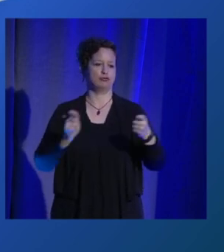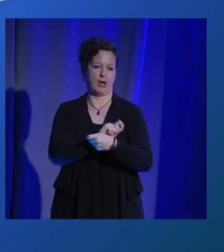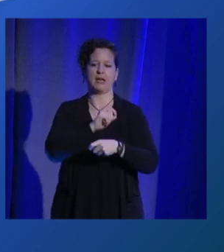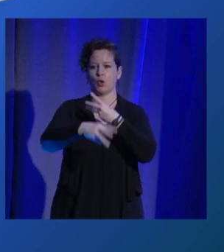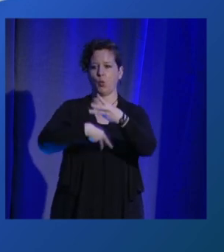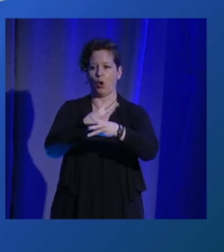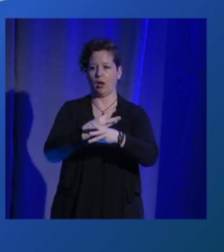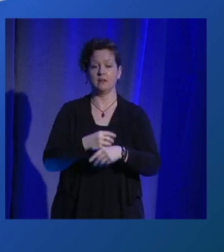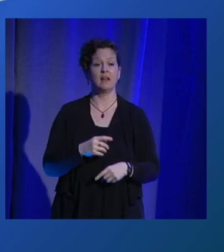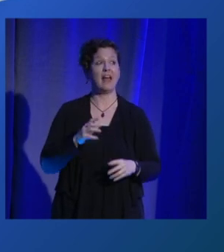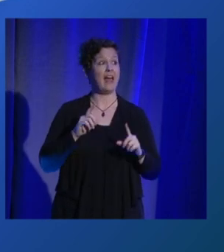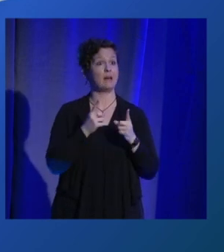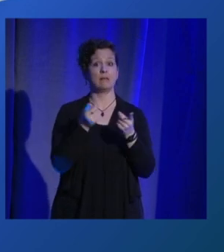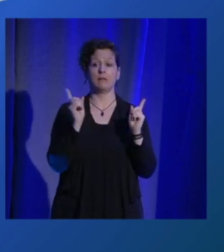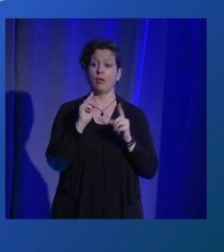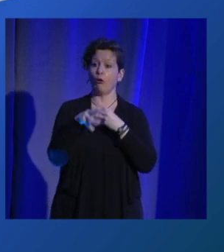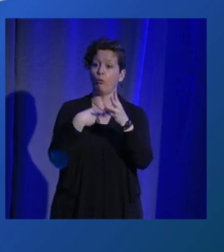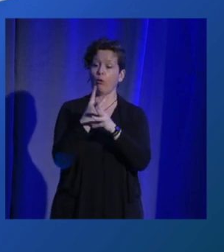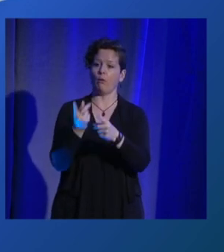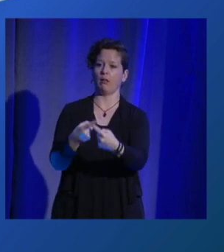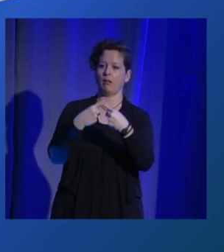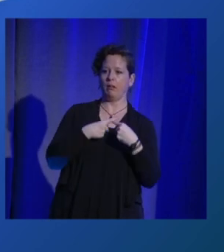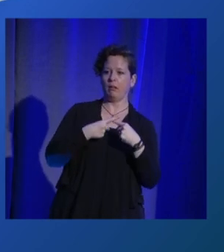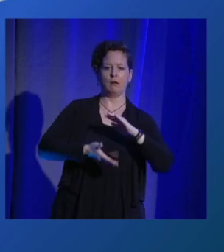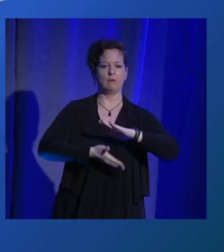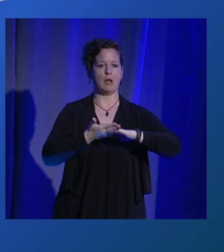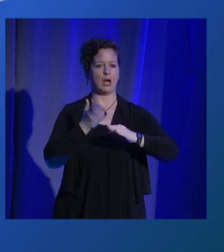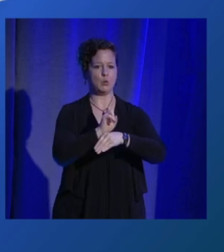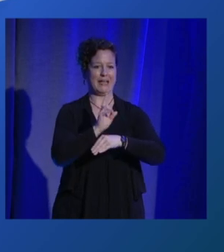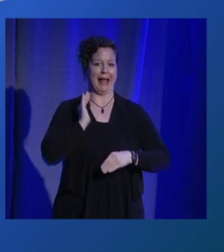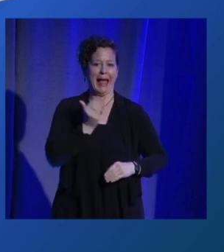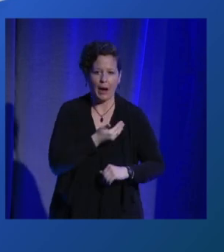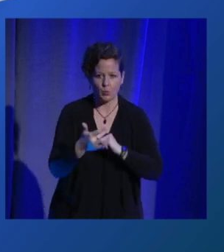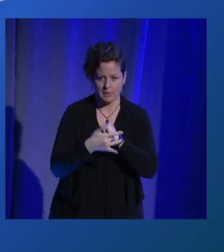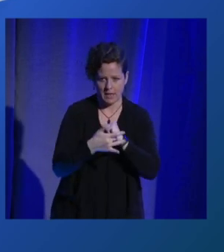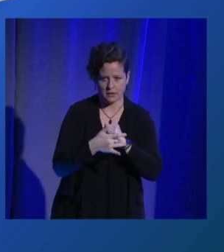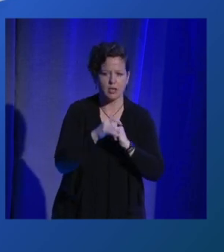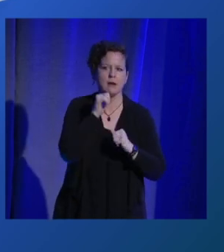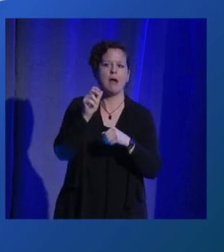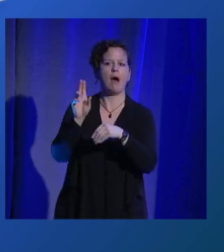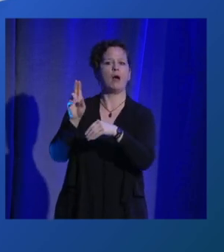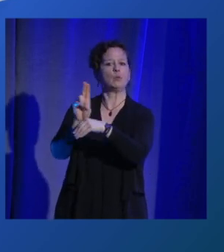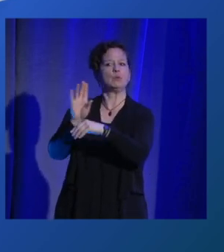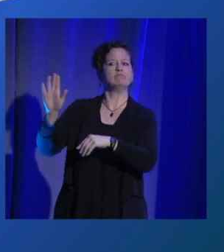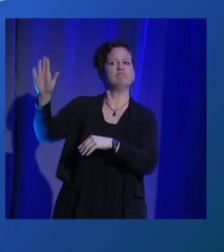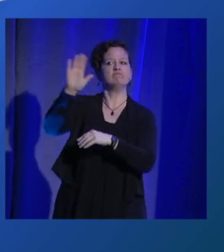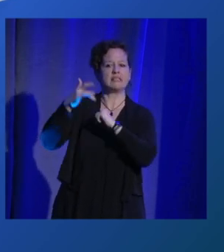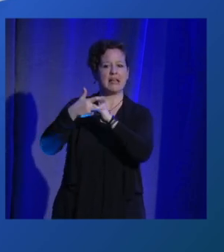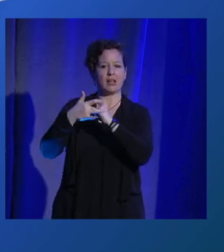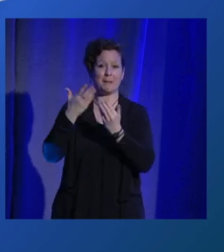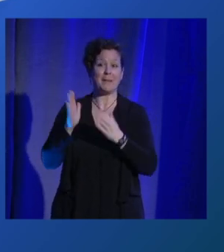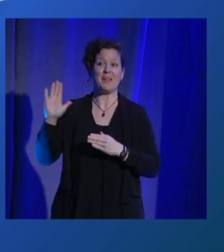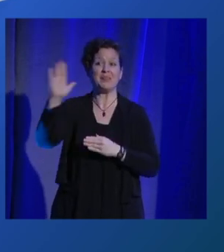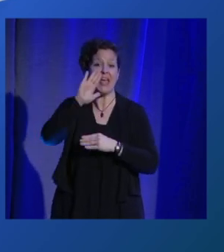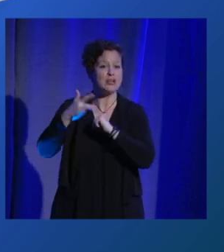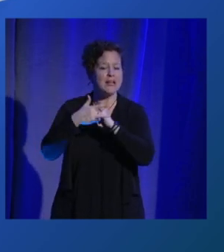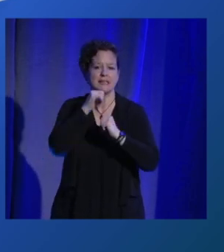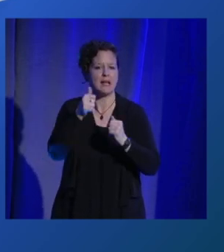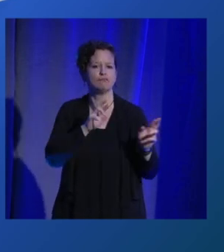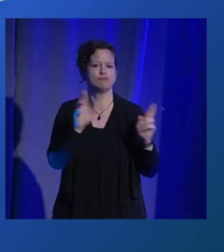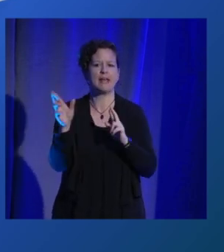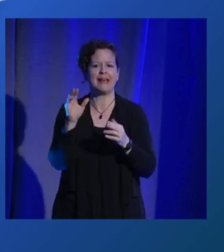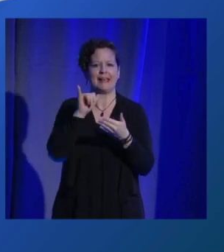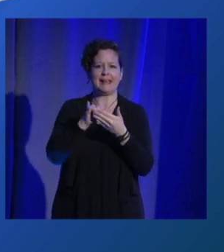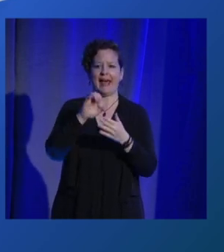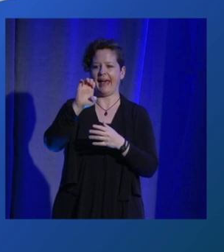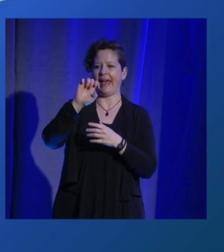running on our Technologies not somebody else's that may not have that same ethical framework that same sense